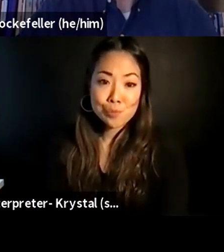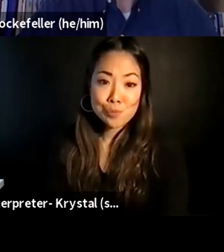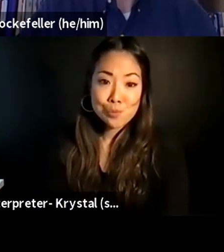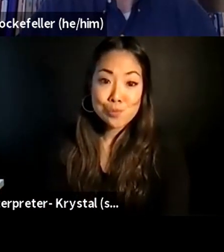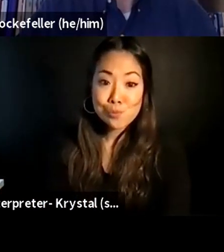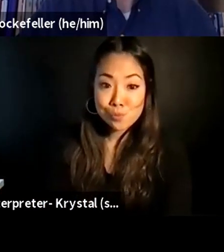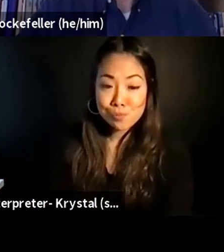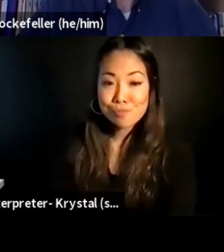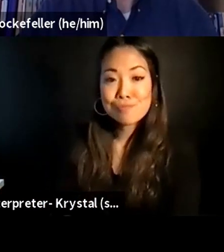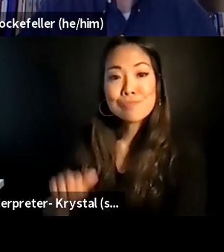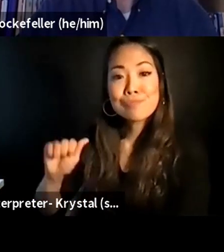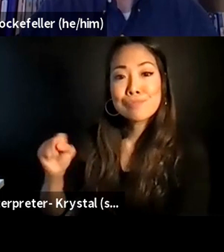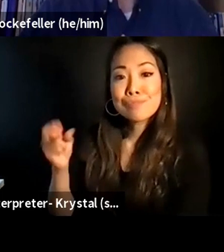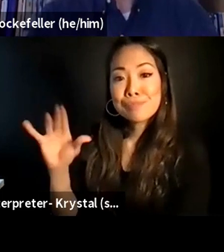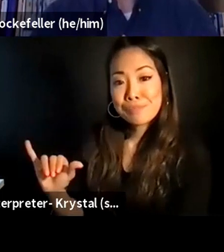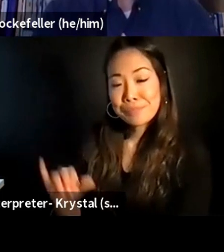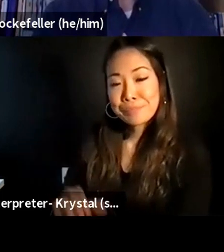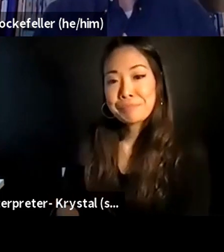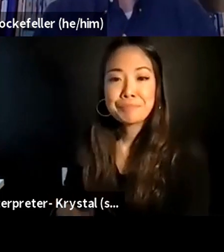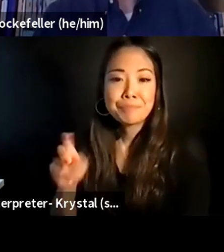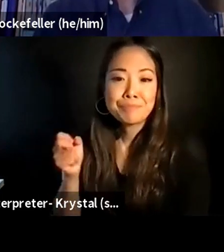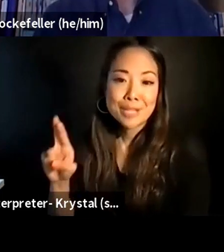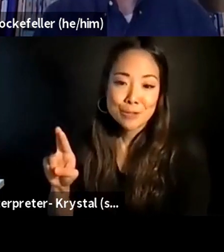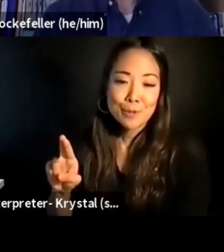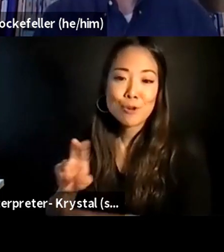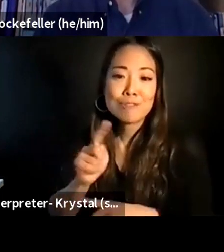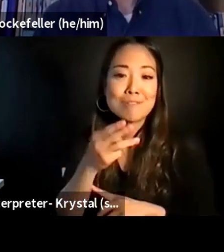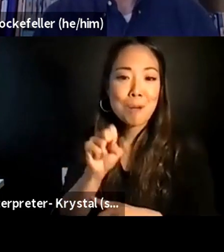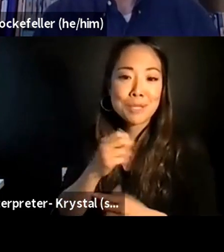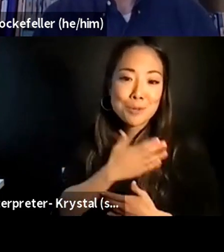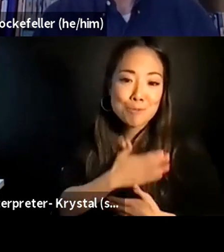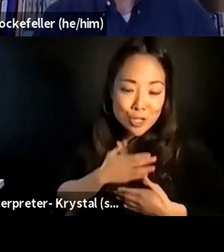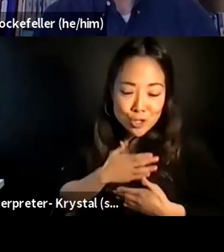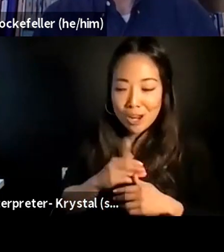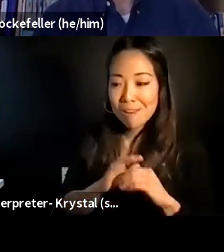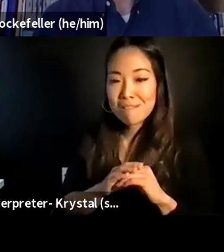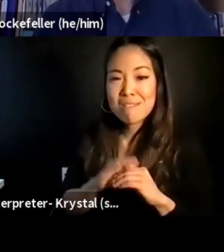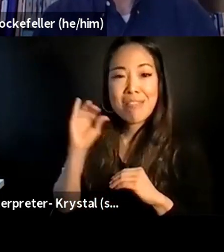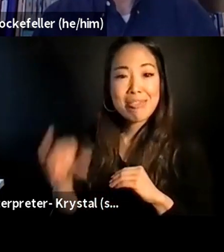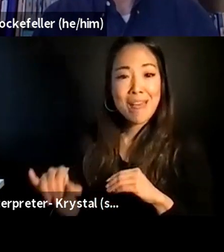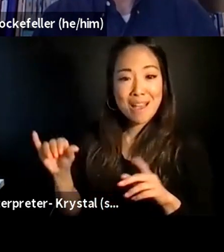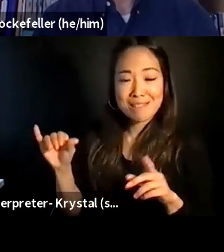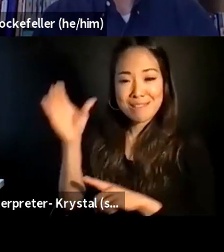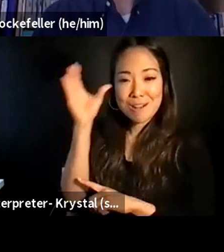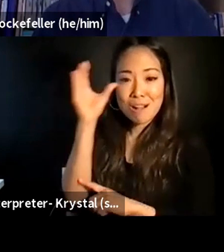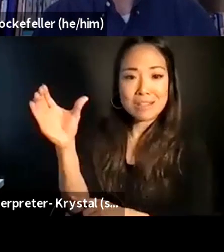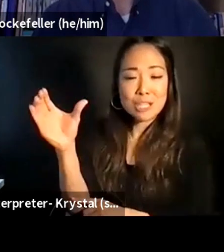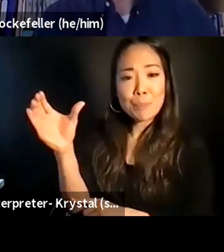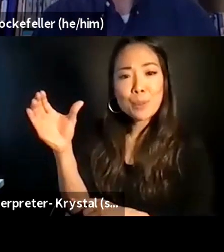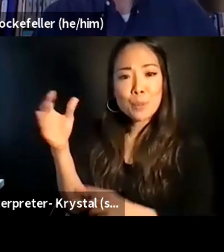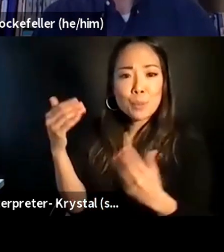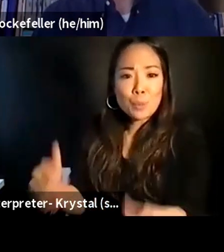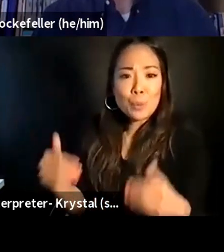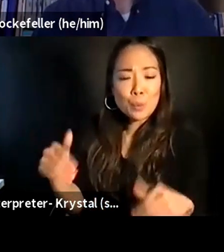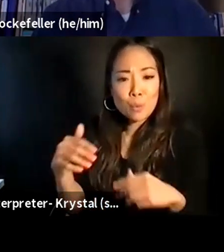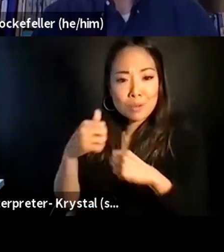I really appreciated what you shared, Vesper and Thomas. I think about the concept of othering being dangerous, and like there's actual real